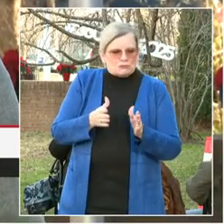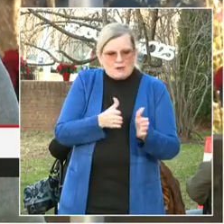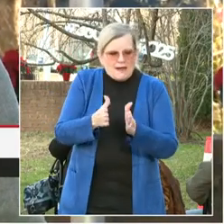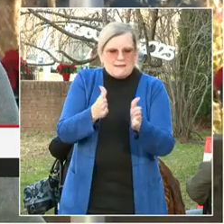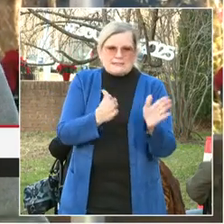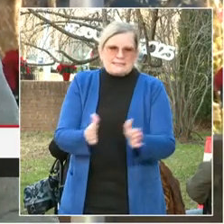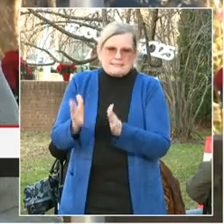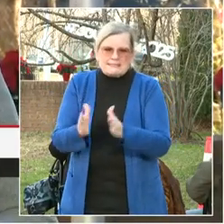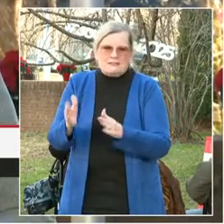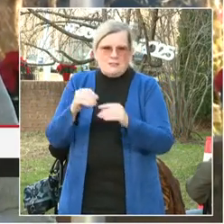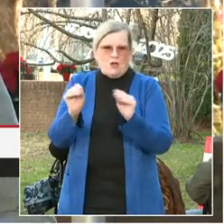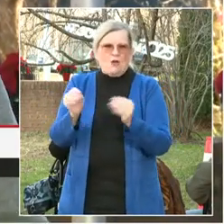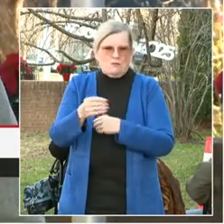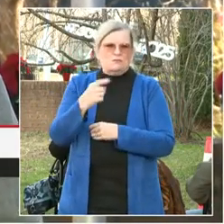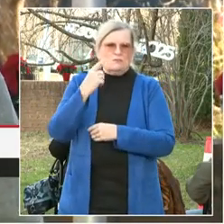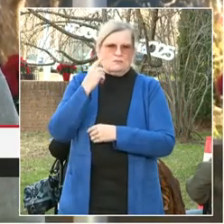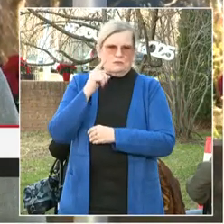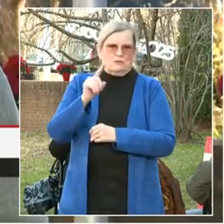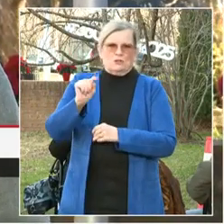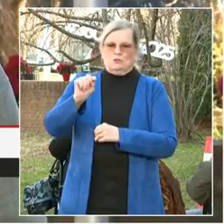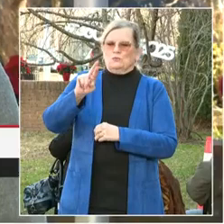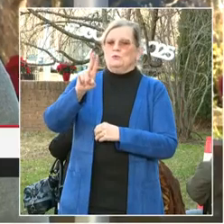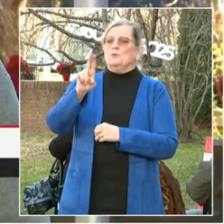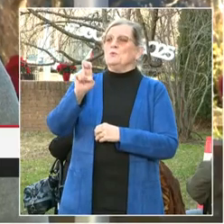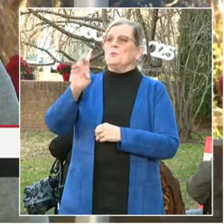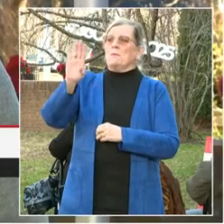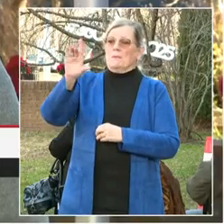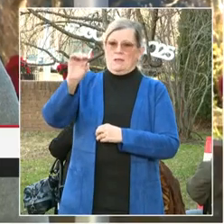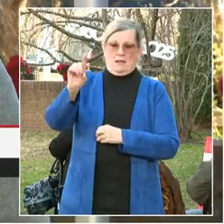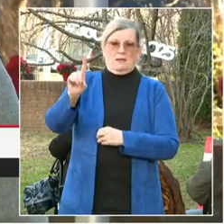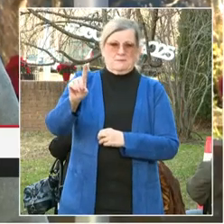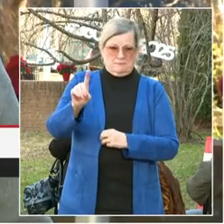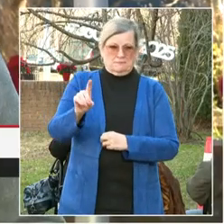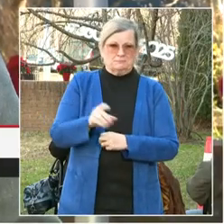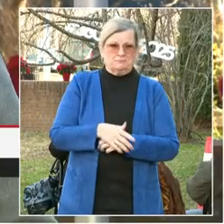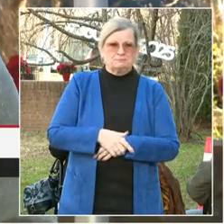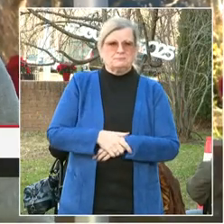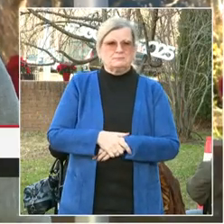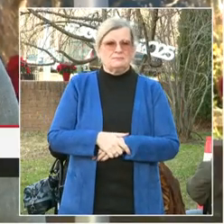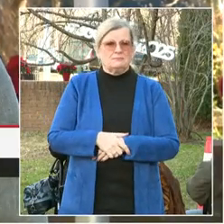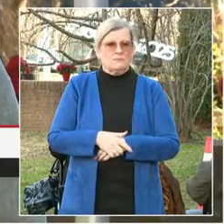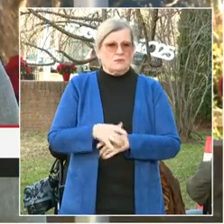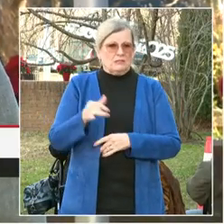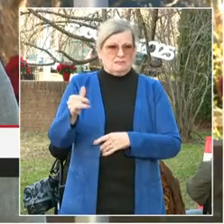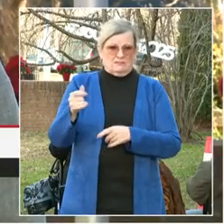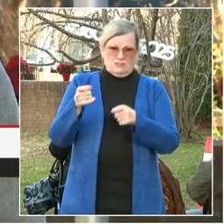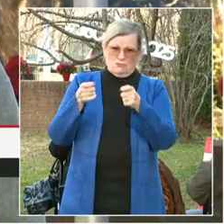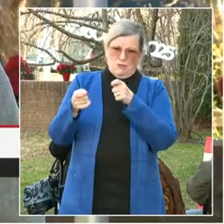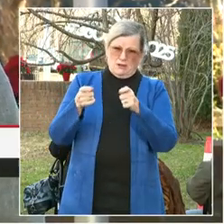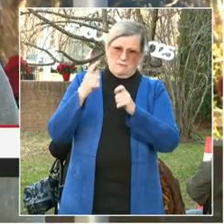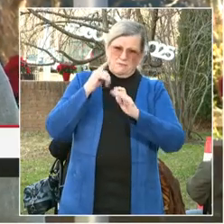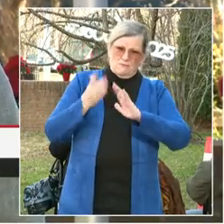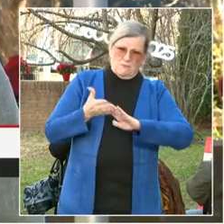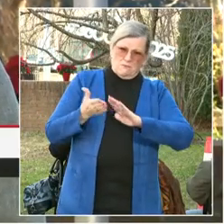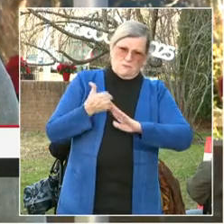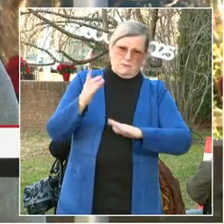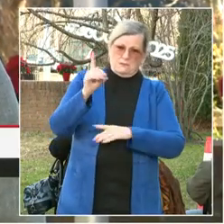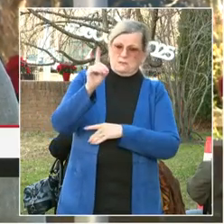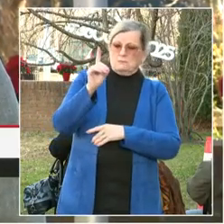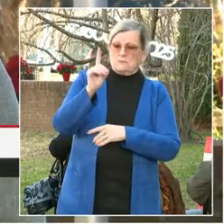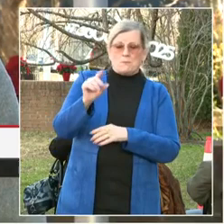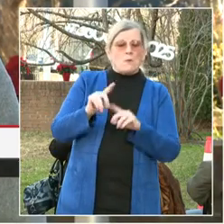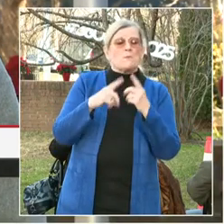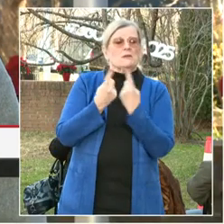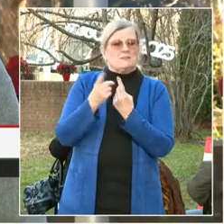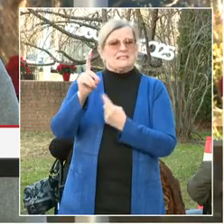of Housing and Community Development, Drew Hubbard, the Director of the Department of Disability Services, Andrew Reese,